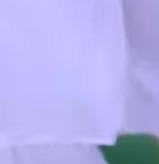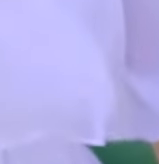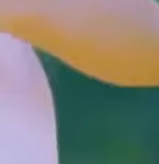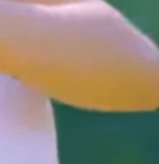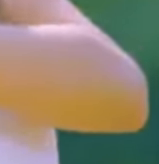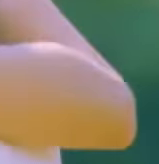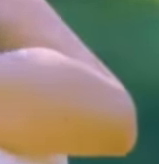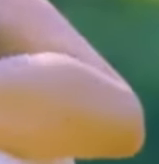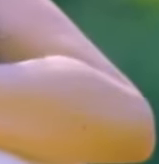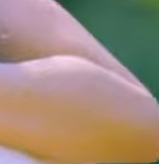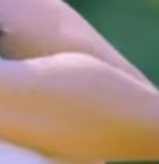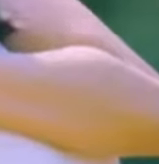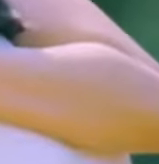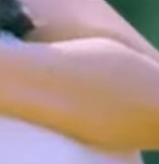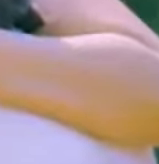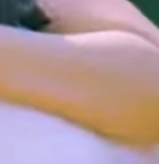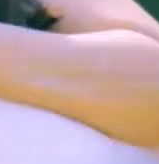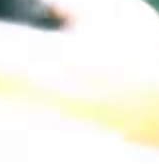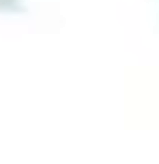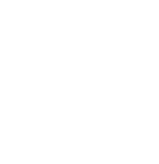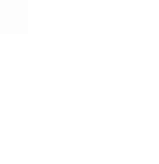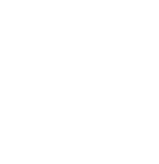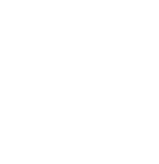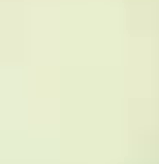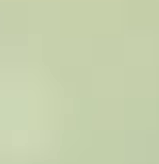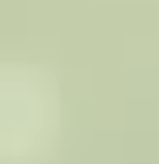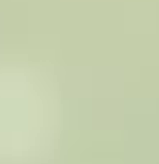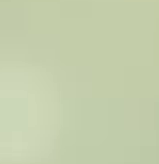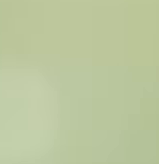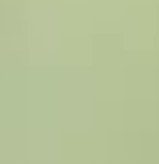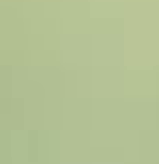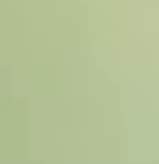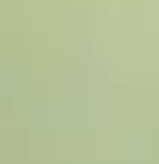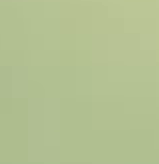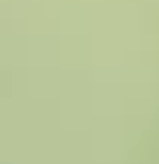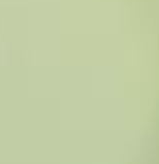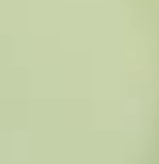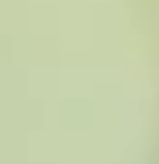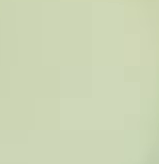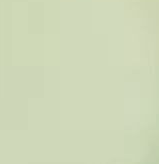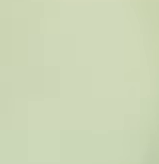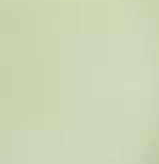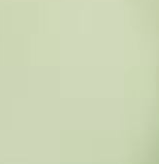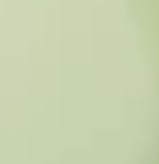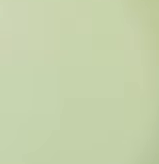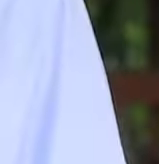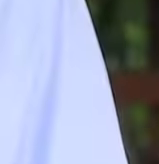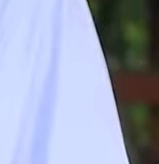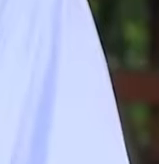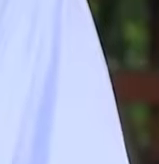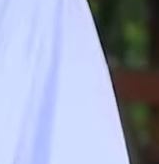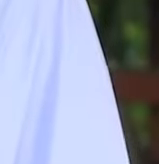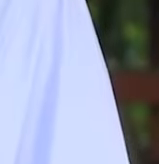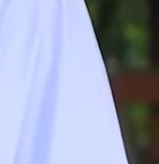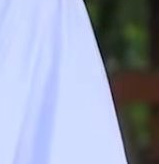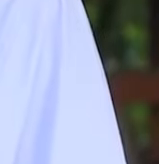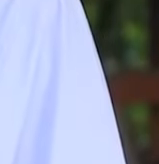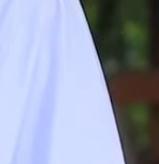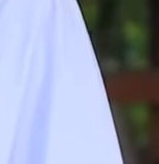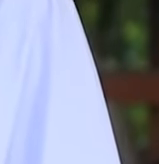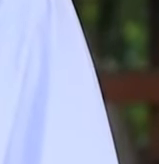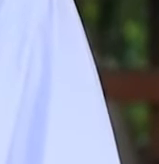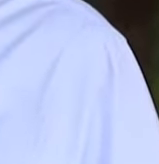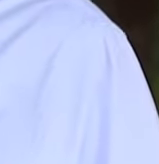sa pinaka-intense na afternoon drama, Las Hermanas, soon on GMA. Hi, I'm